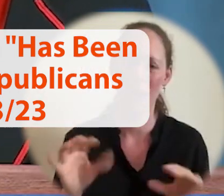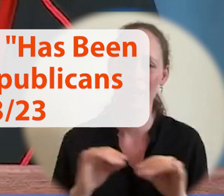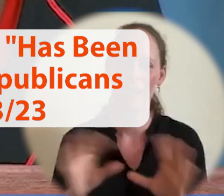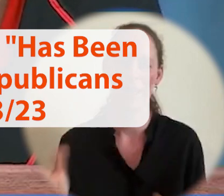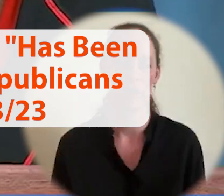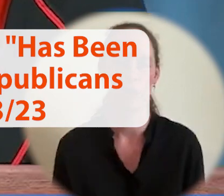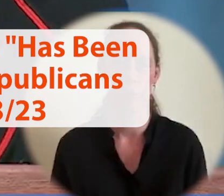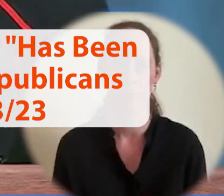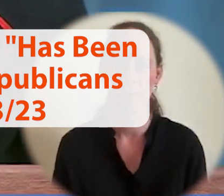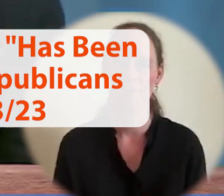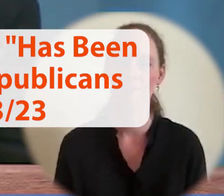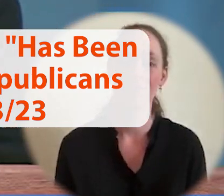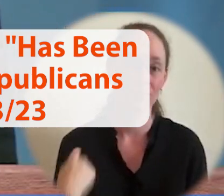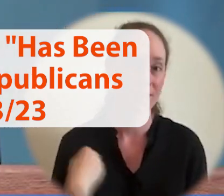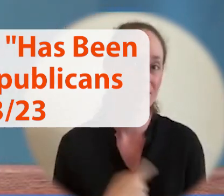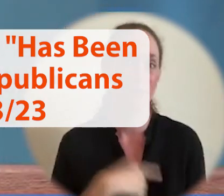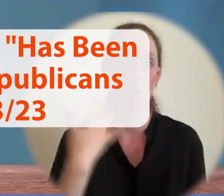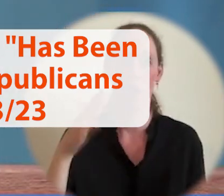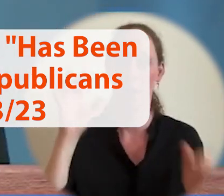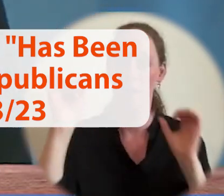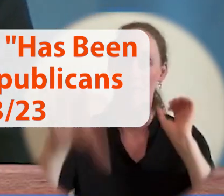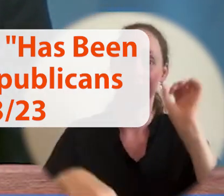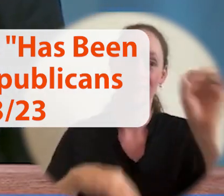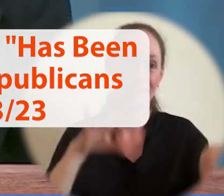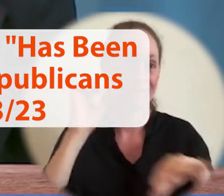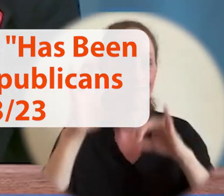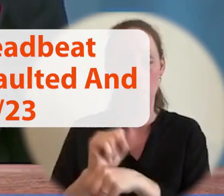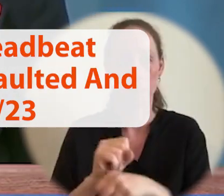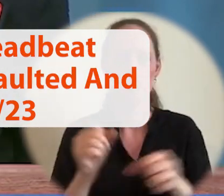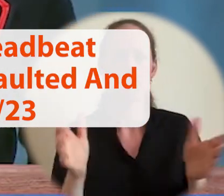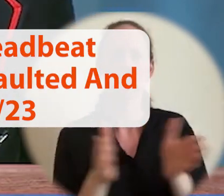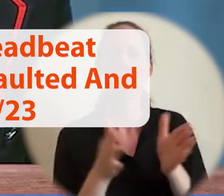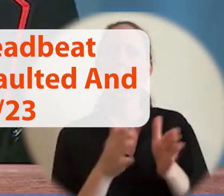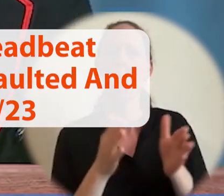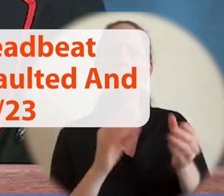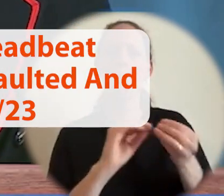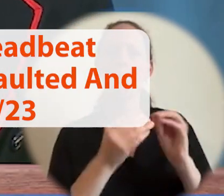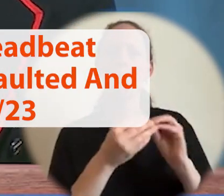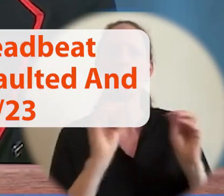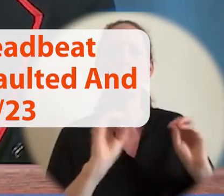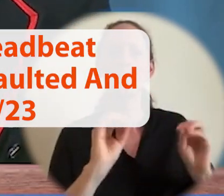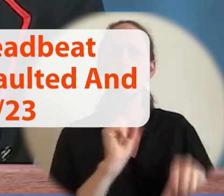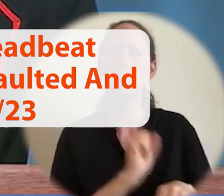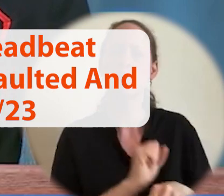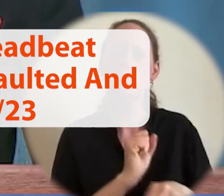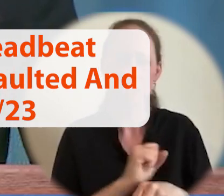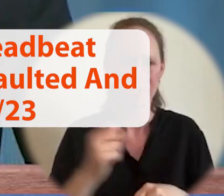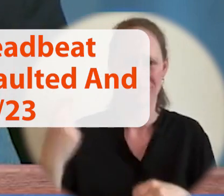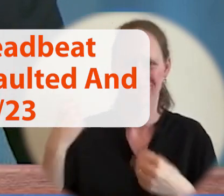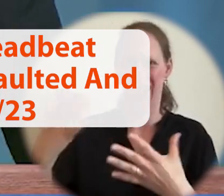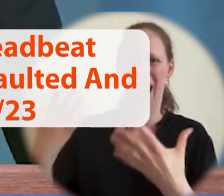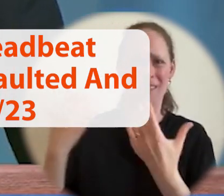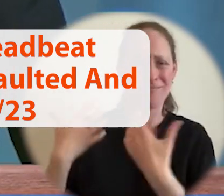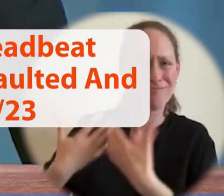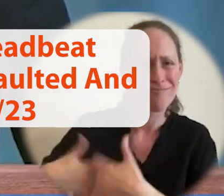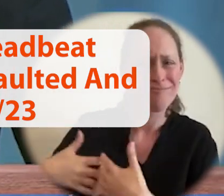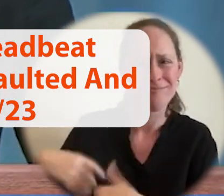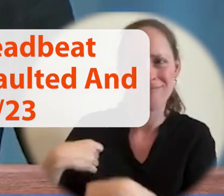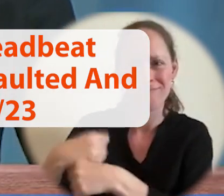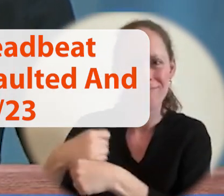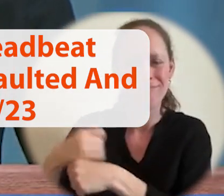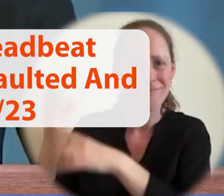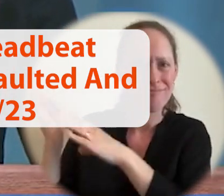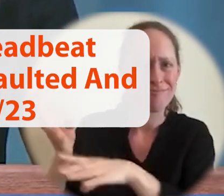there. I'll let the record show what we've been doing for the past several months. $1.7 trillion in deficit reduction, which is